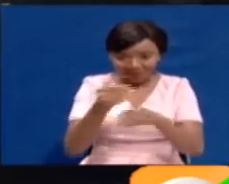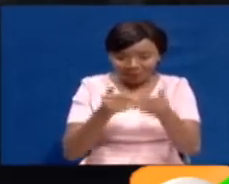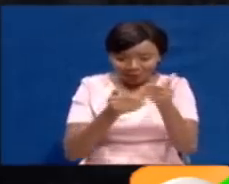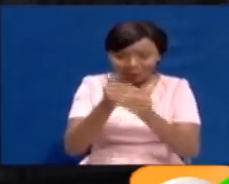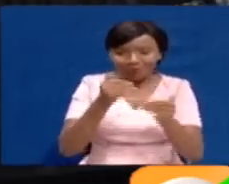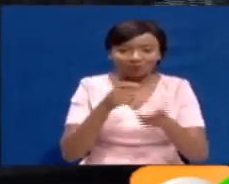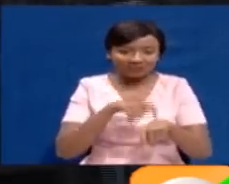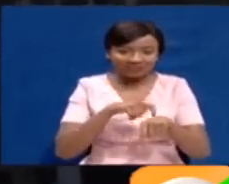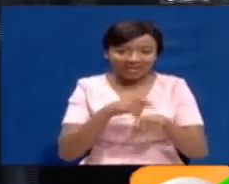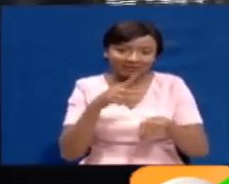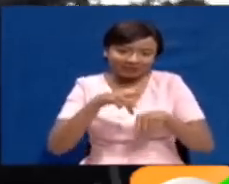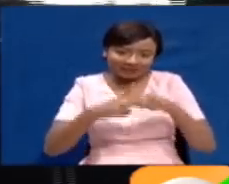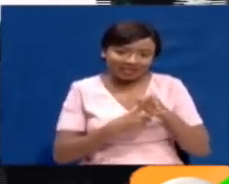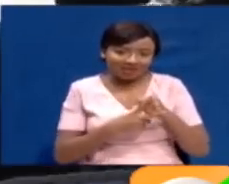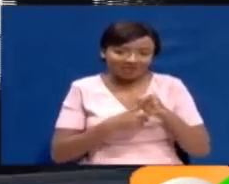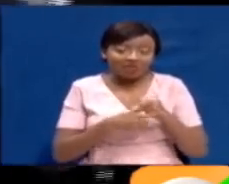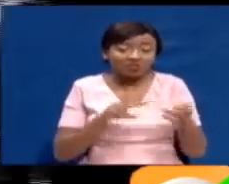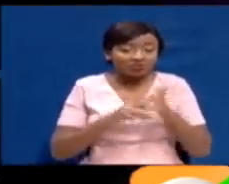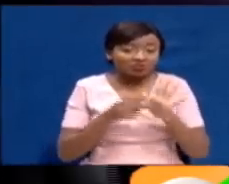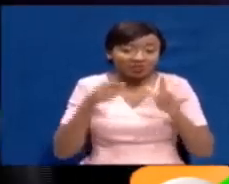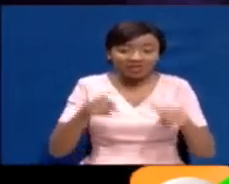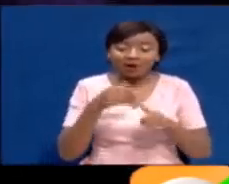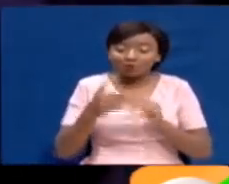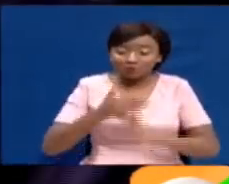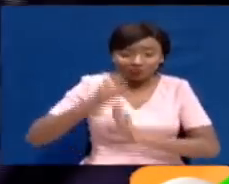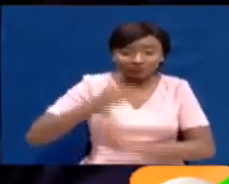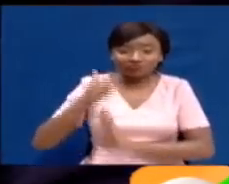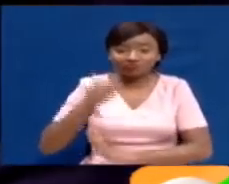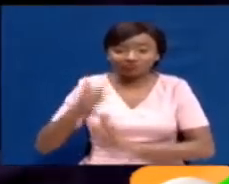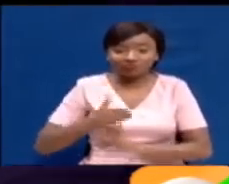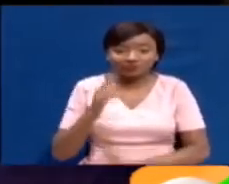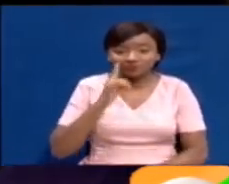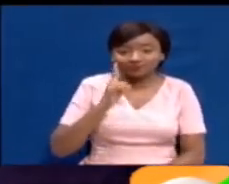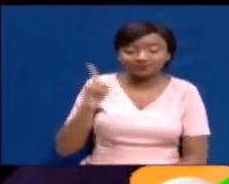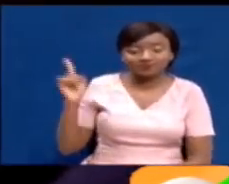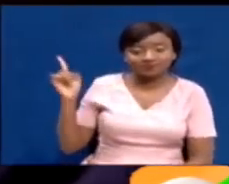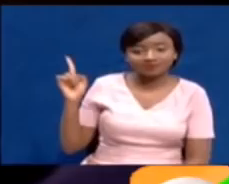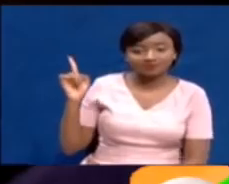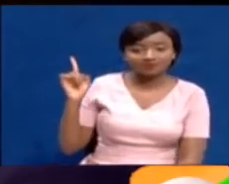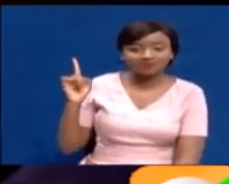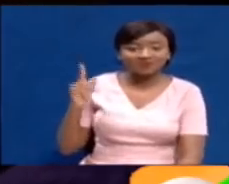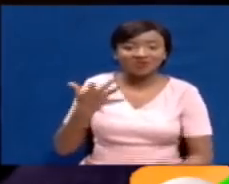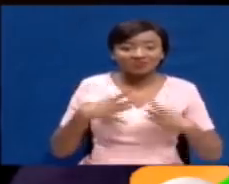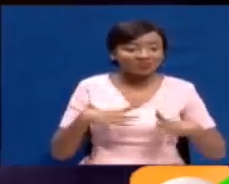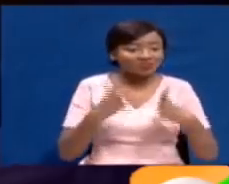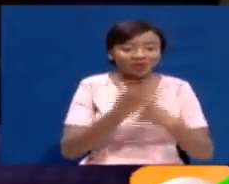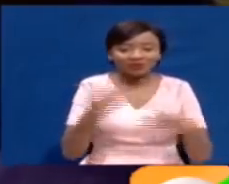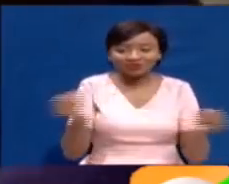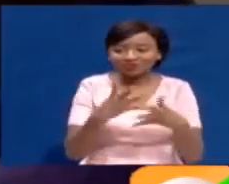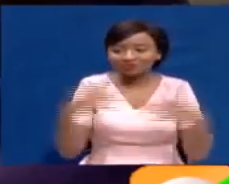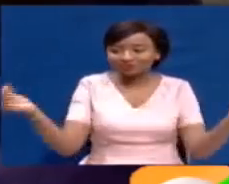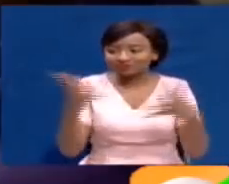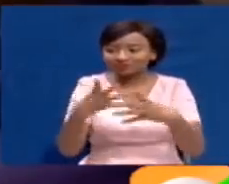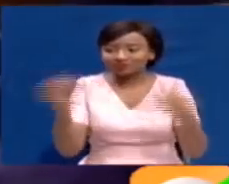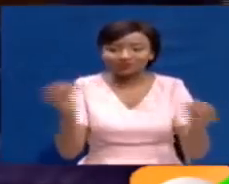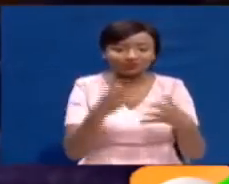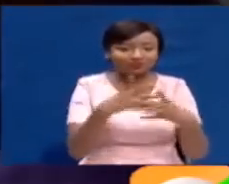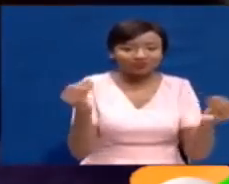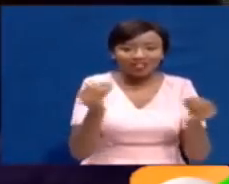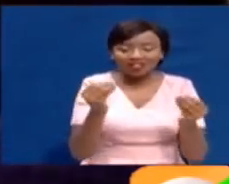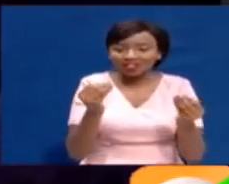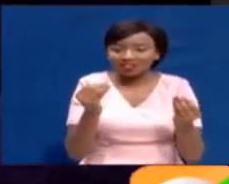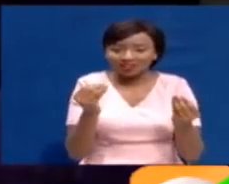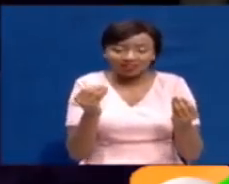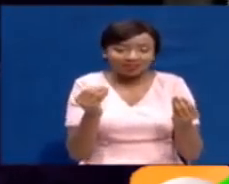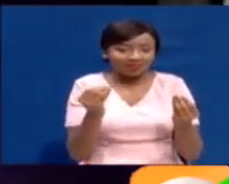The race against time is literally on. The town is slowly being deserted. Everyone, as